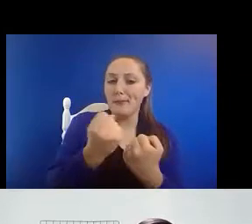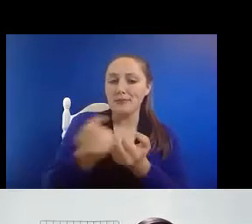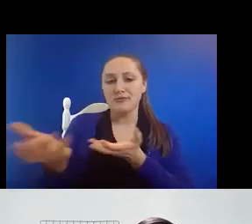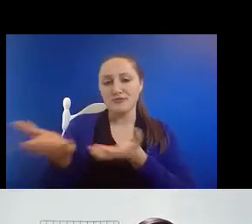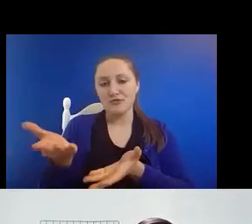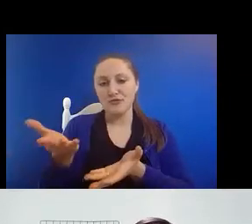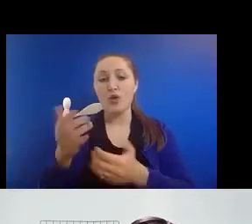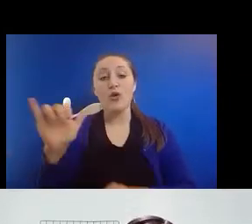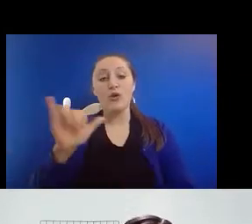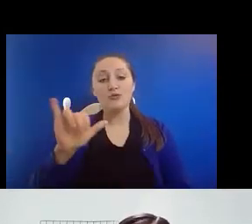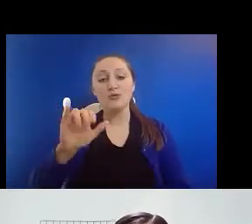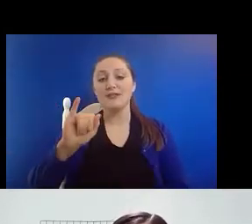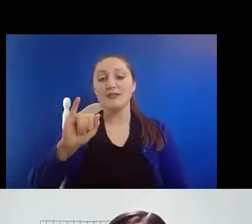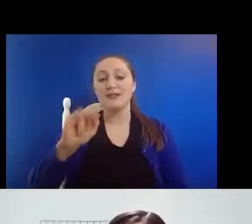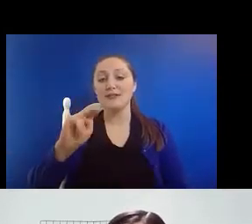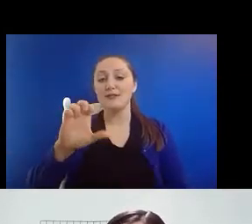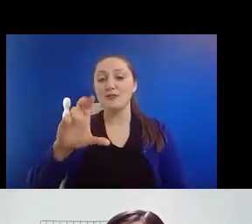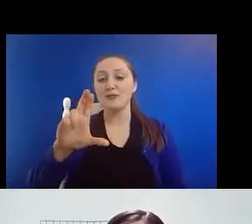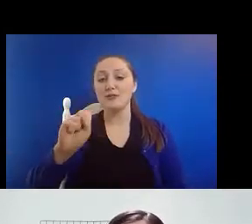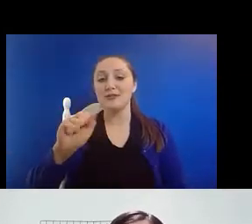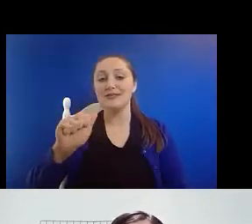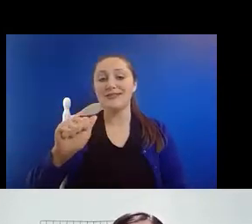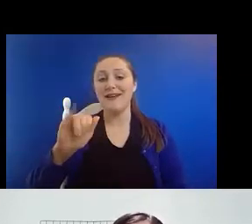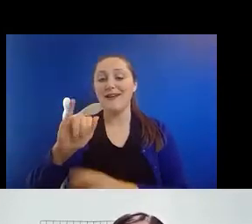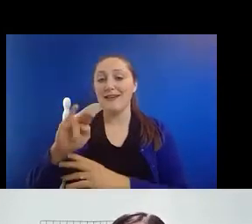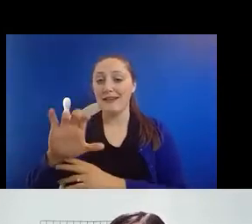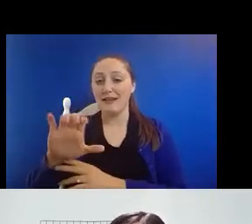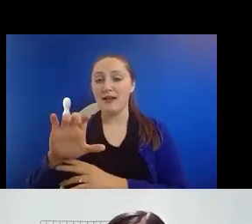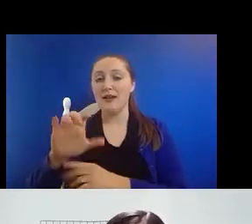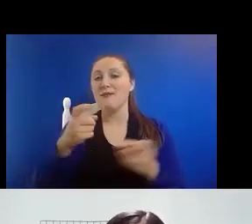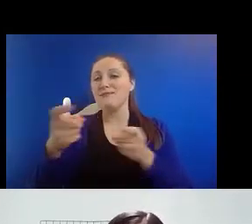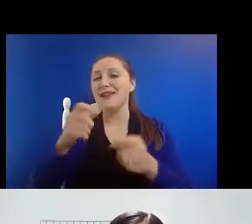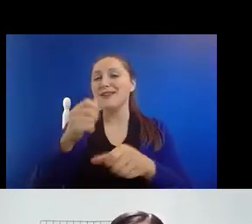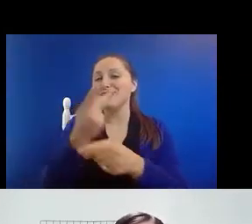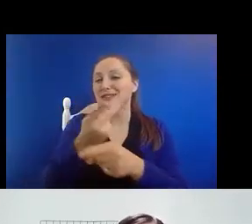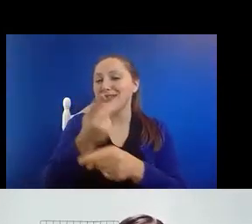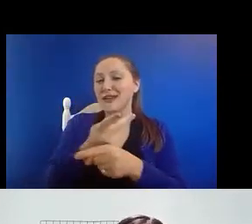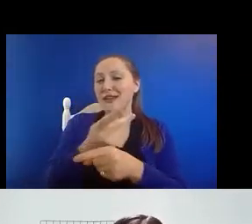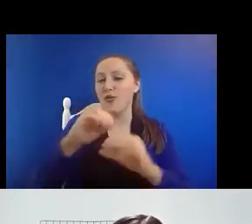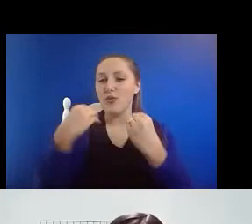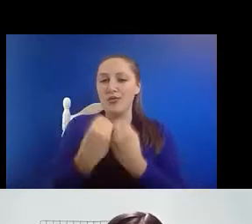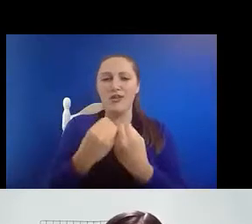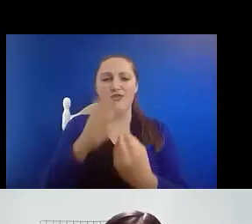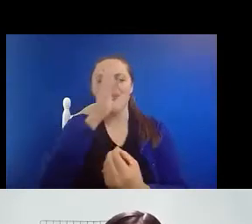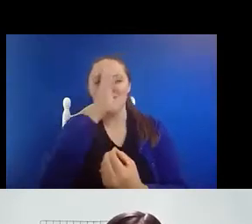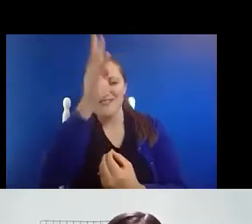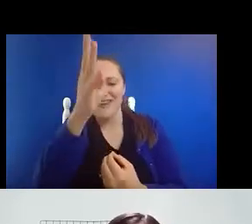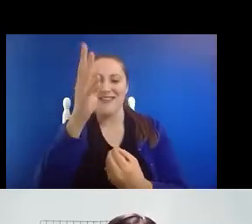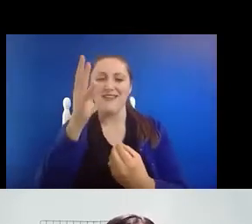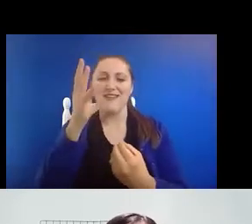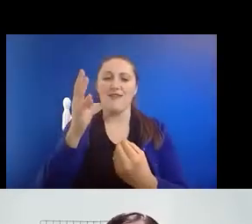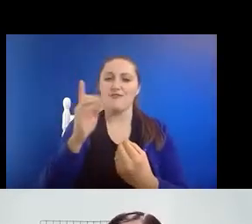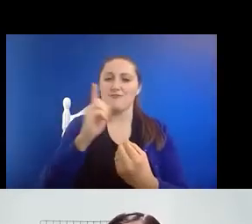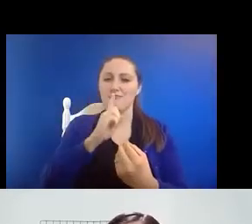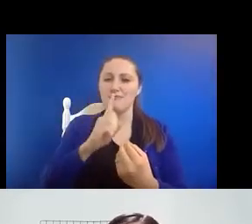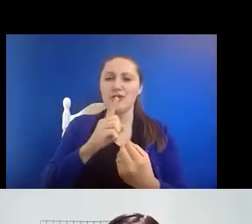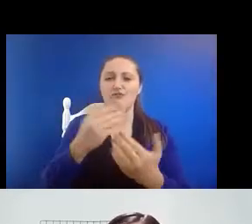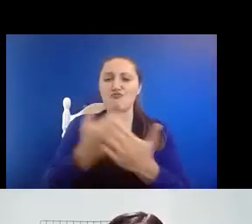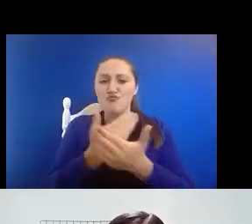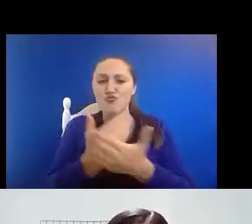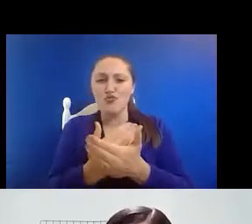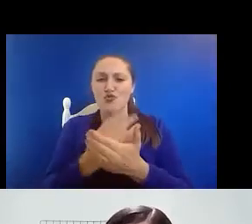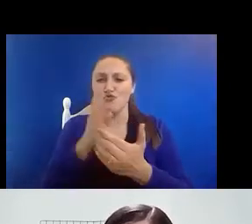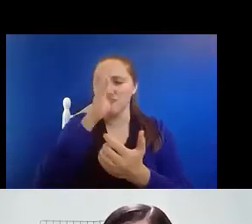Inclusa, Inc., a managed care organization who is creative, who is innovative, who is paving the way